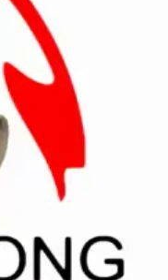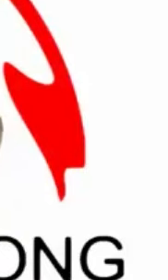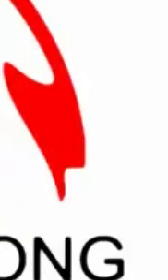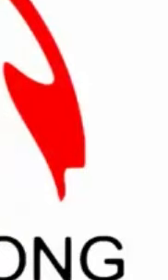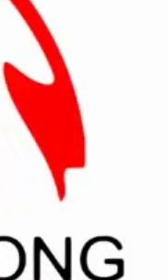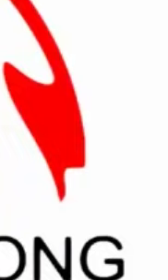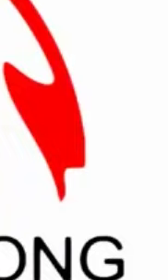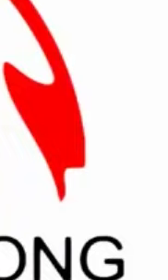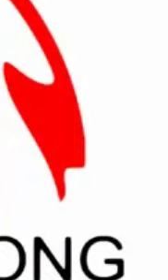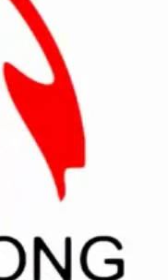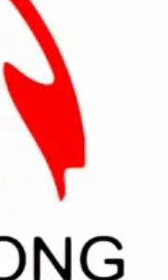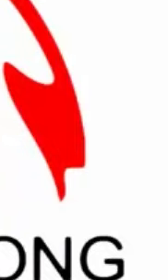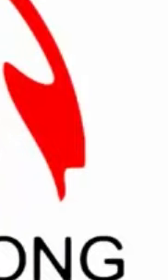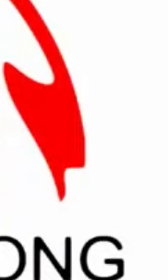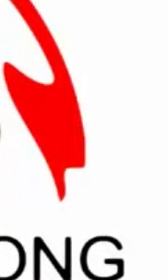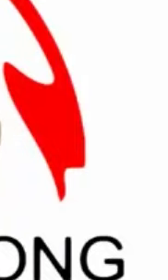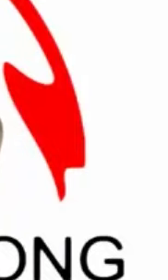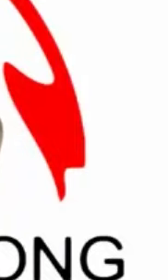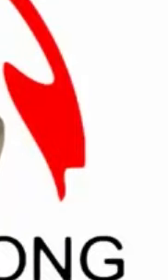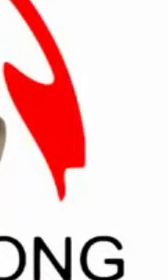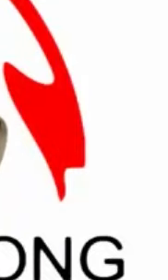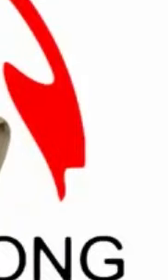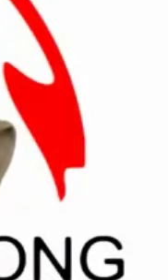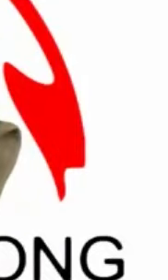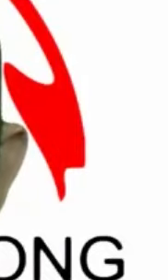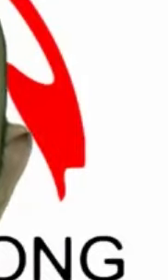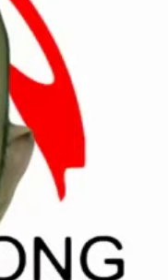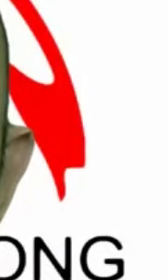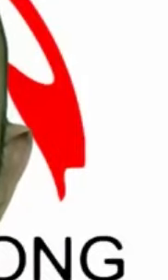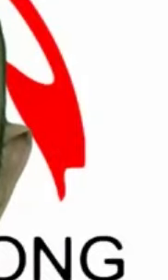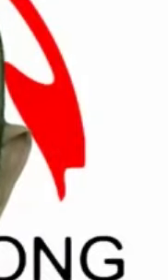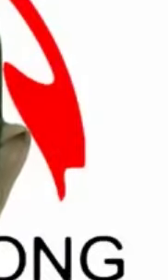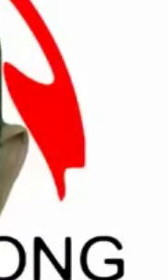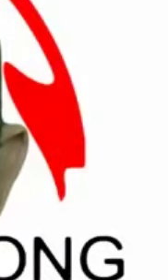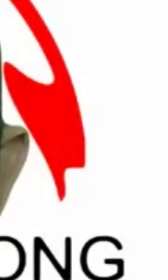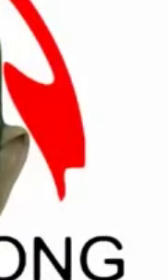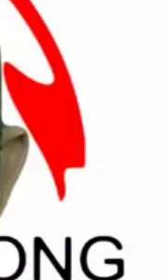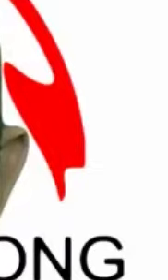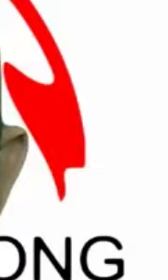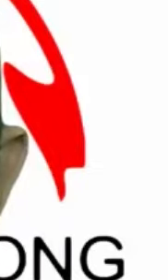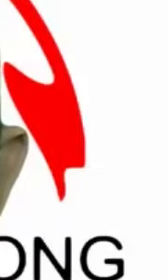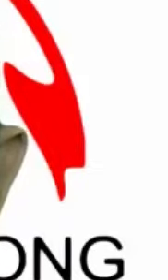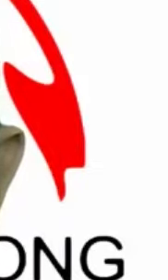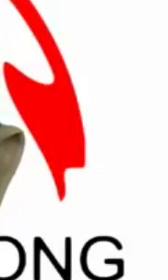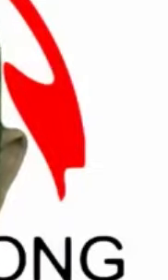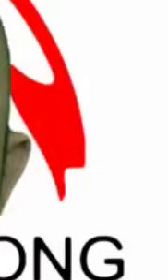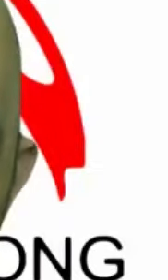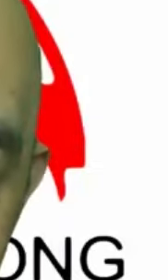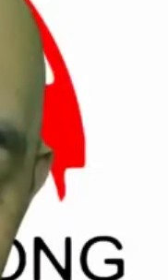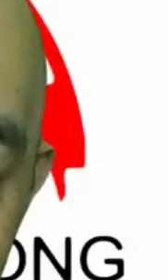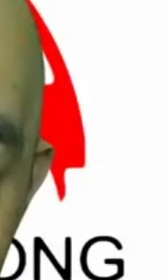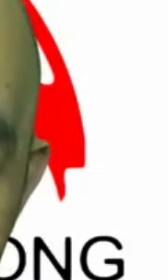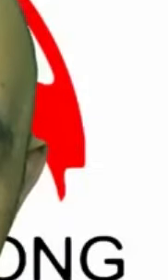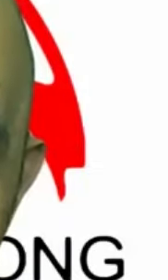that for every 5% that are facing a disaster, one of them is a person with